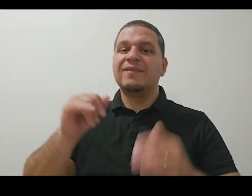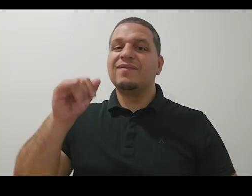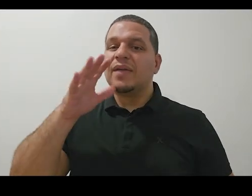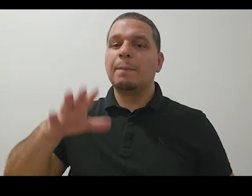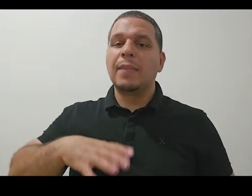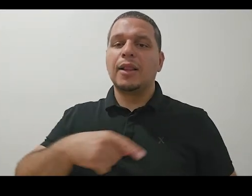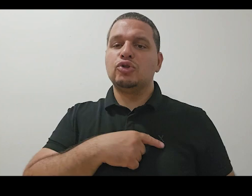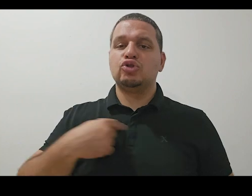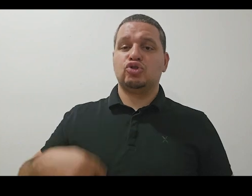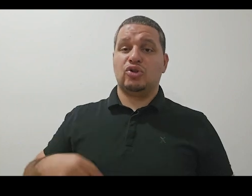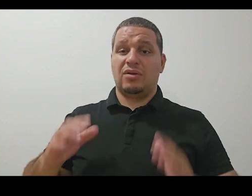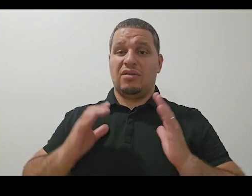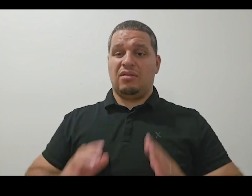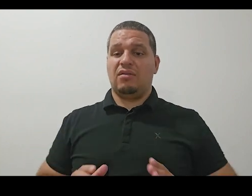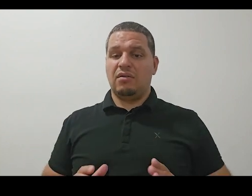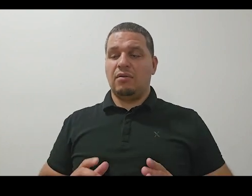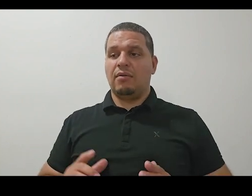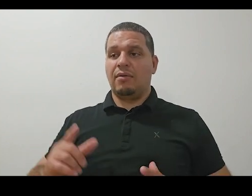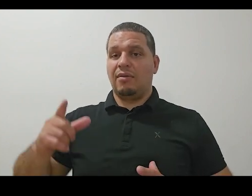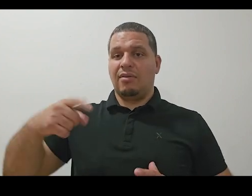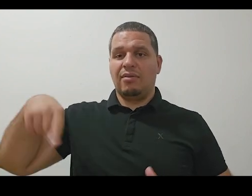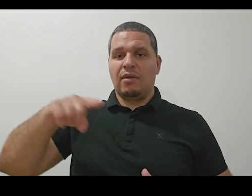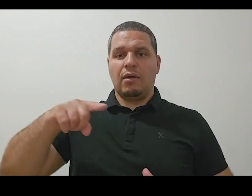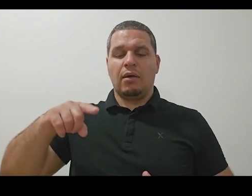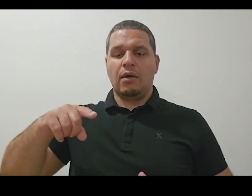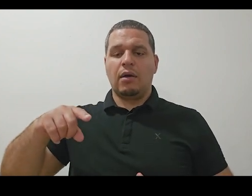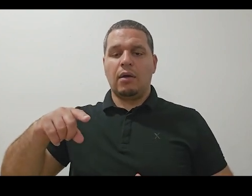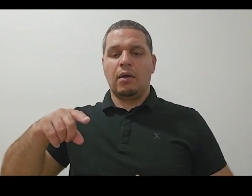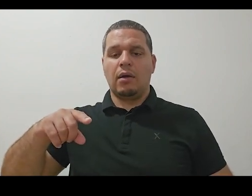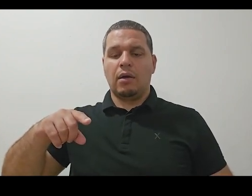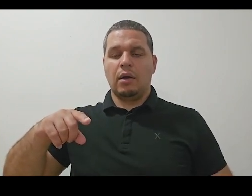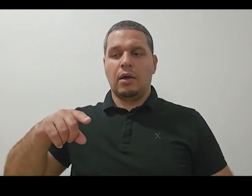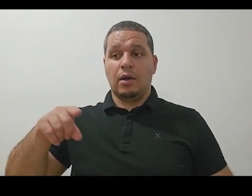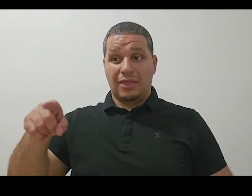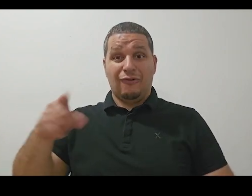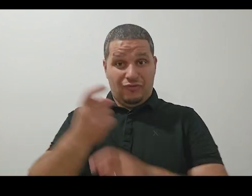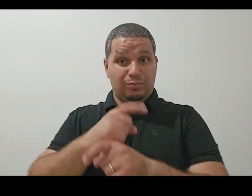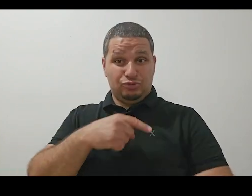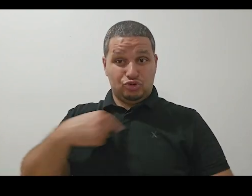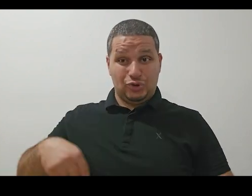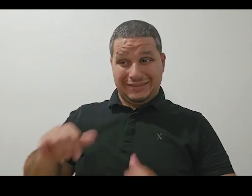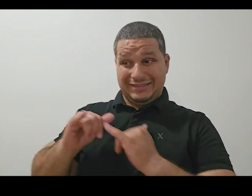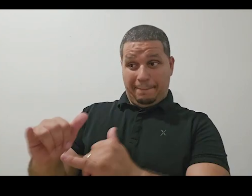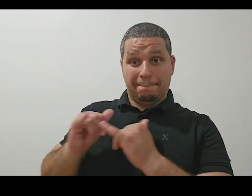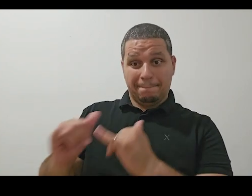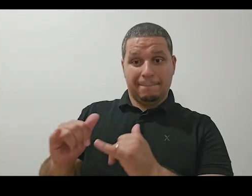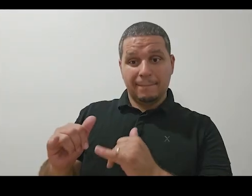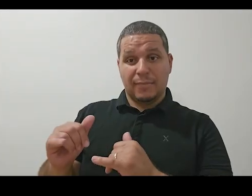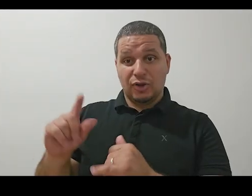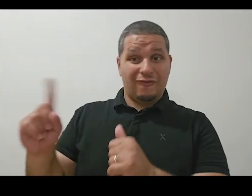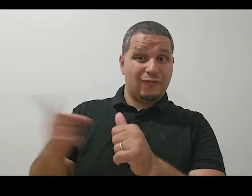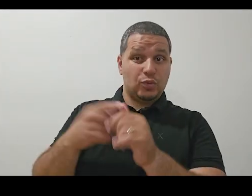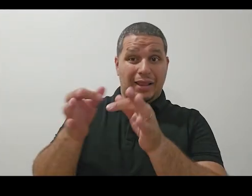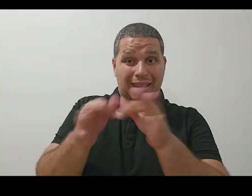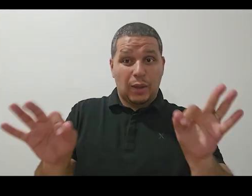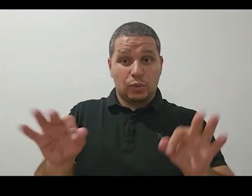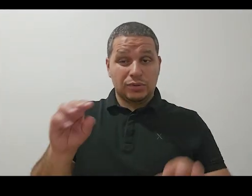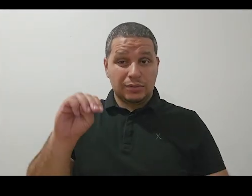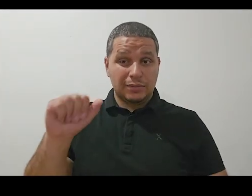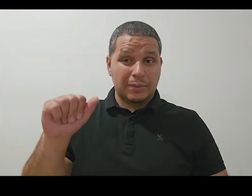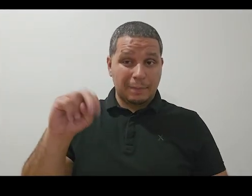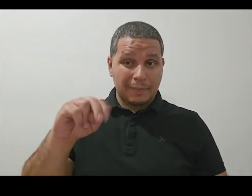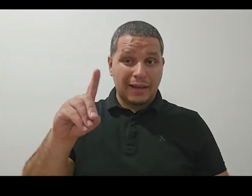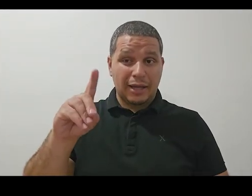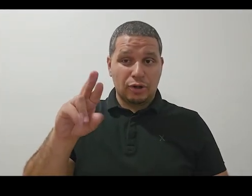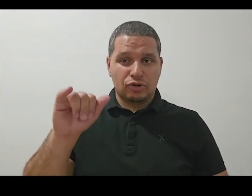female Chinese clients, they insist. And they're from China too. Like their first language is